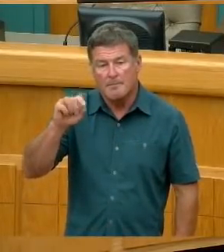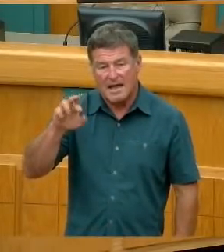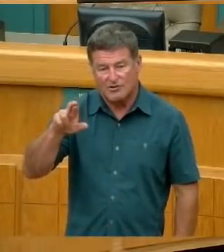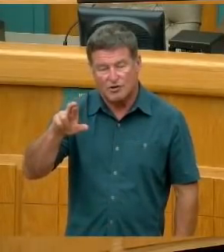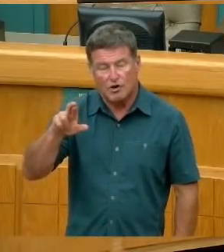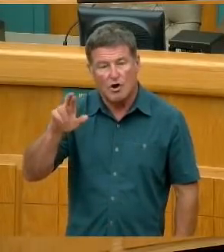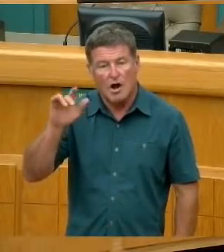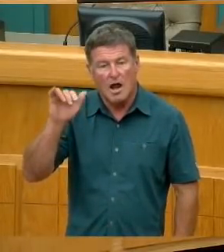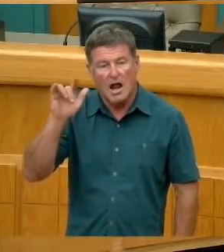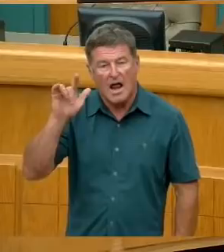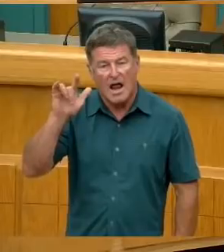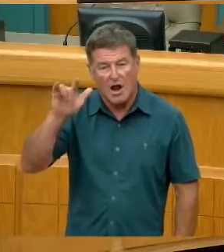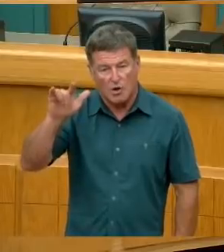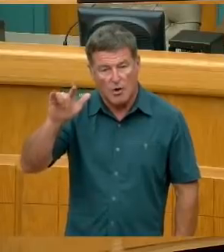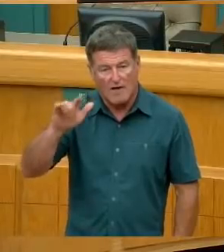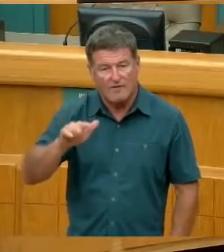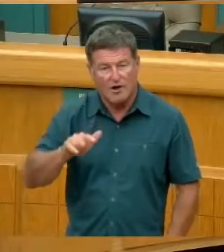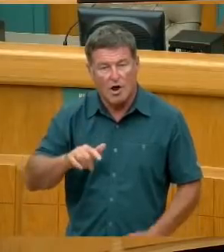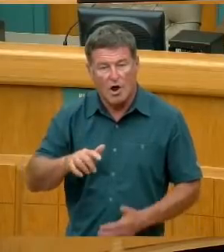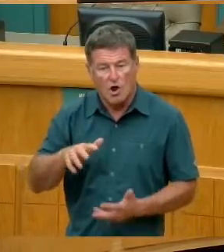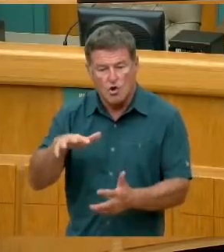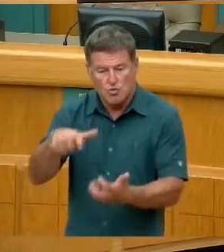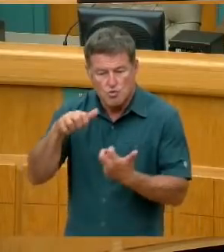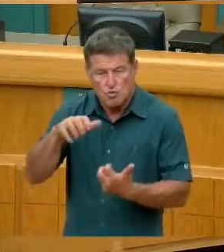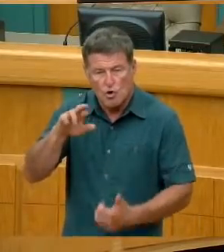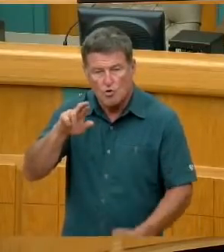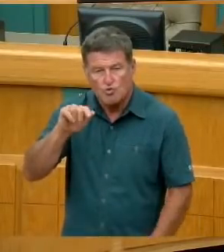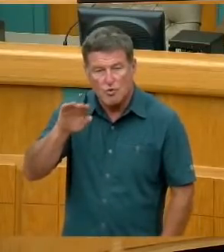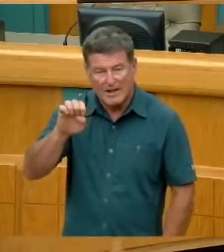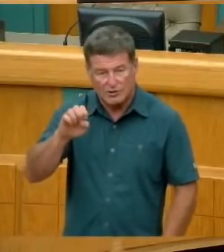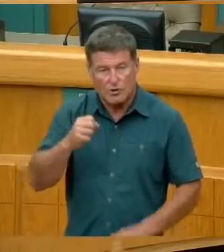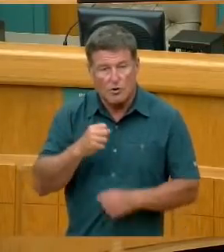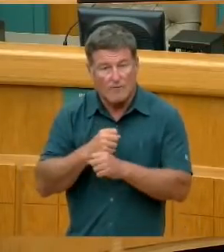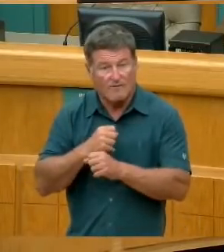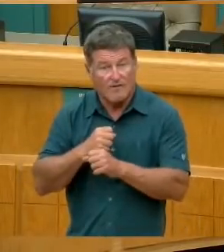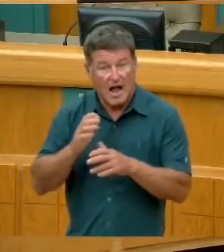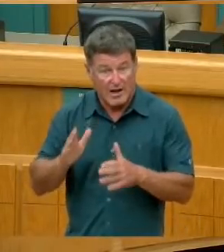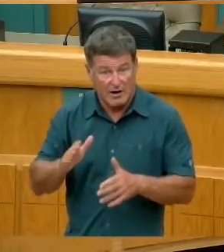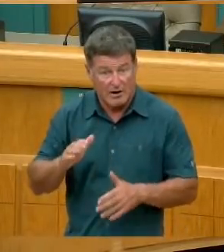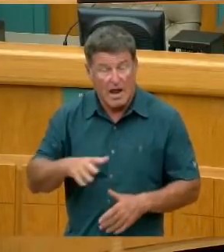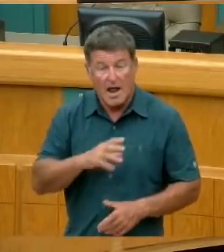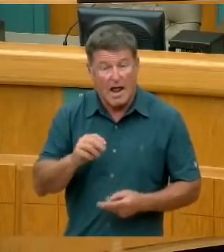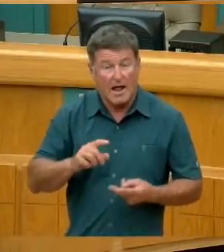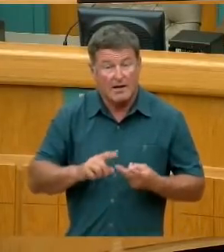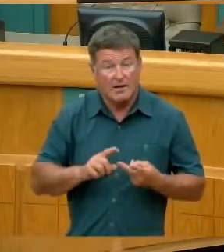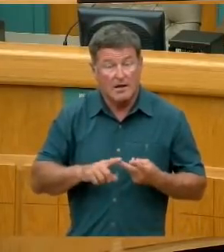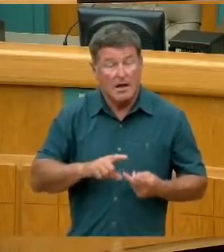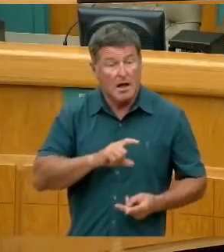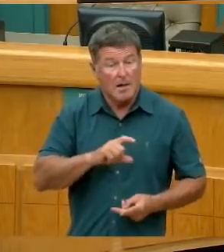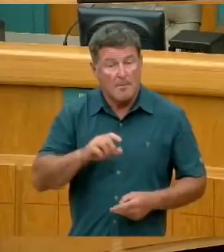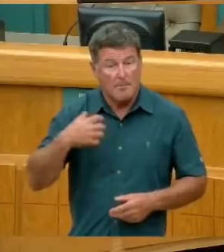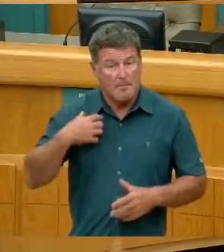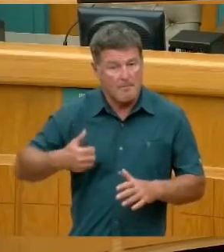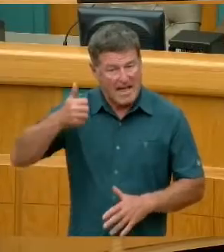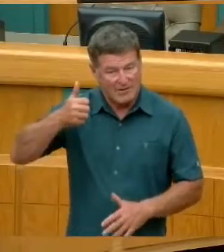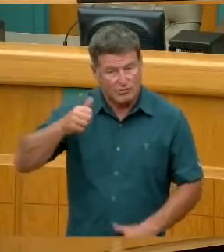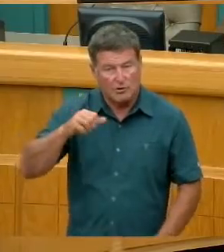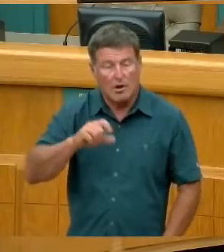aircraft rescue fighter. He was an EMT. He was a master peace officer and an instructor as